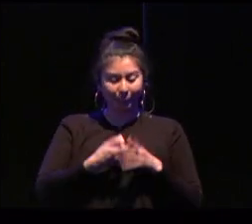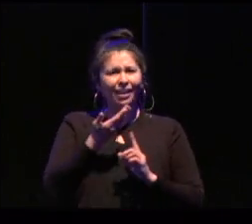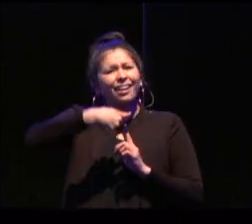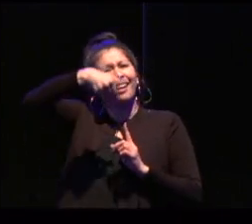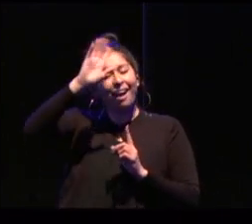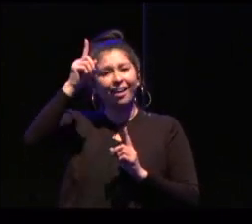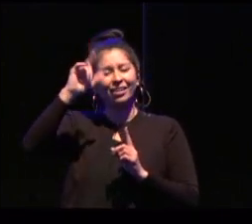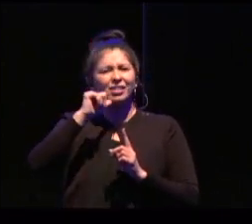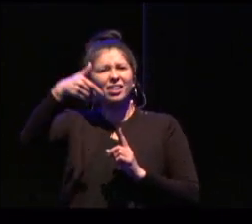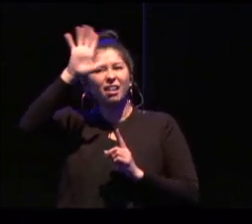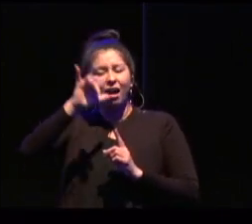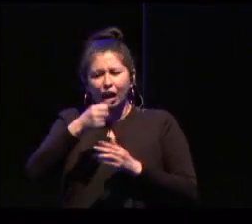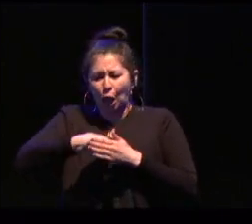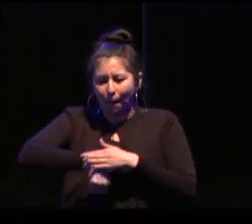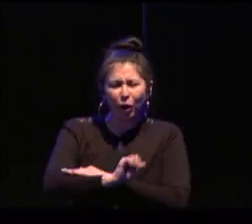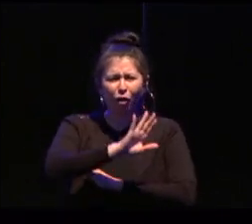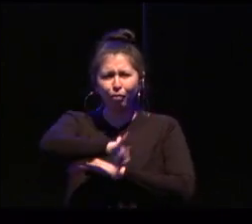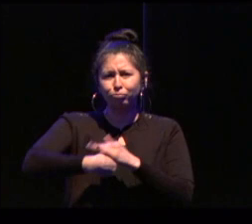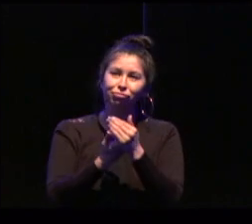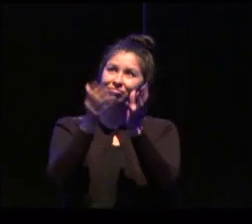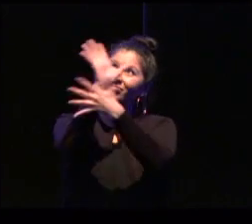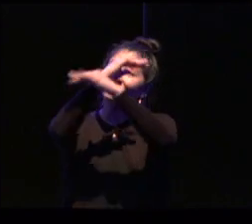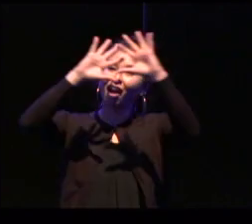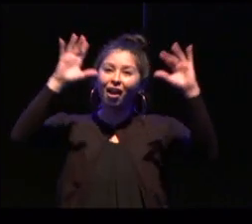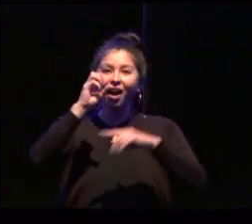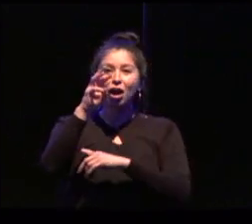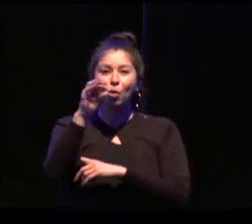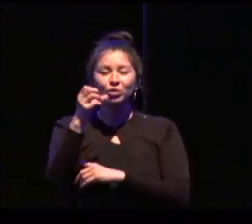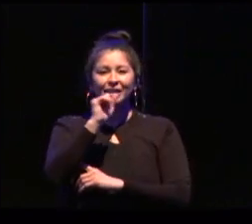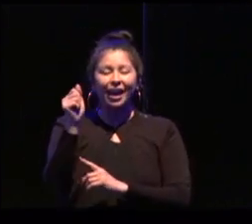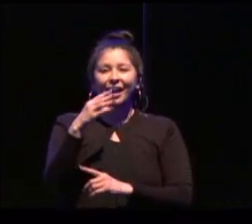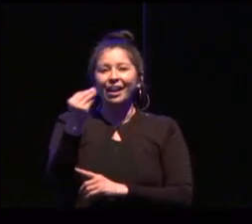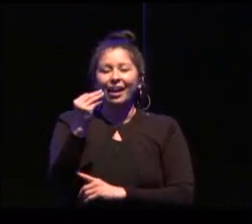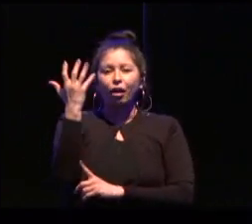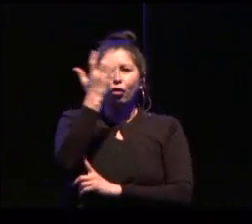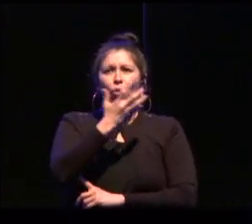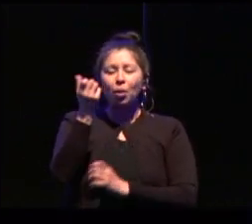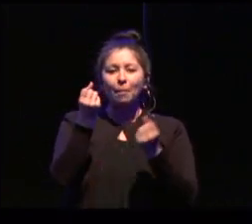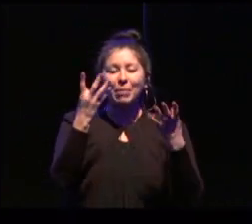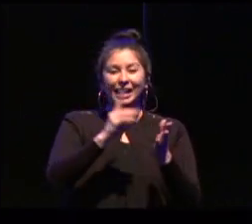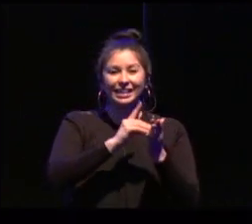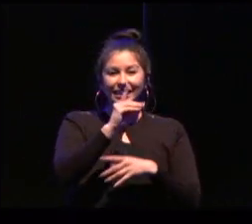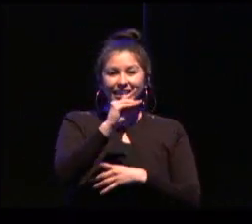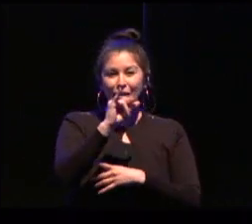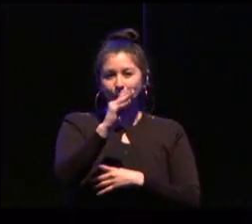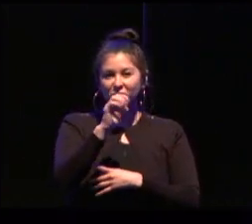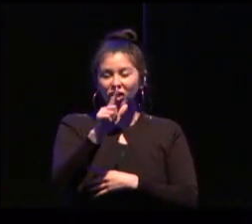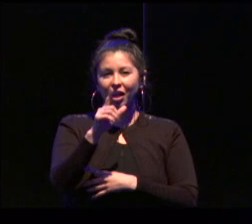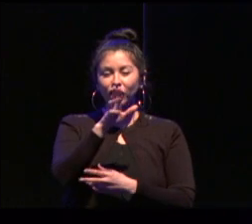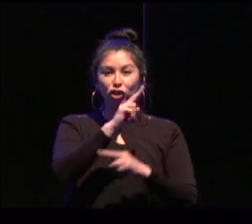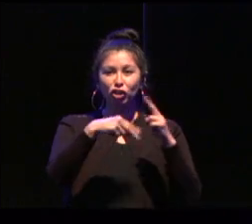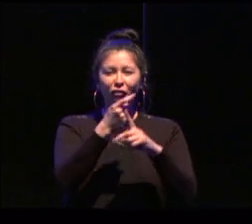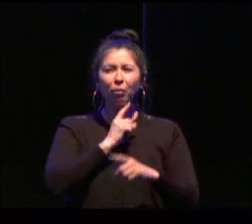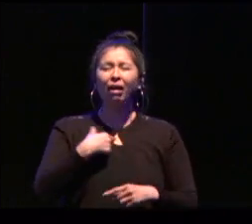And God did not birth the entire cosmos and the magnificent multidimensional universe out of loneliness. God didn't